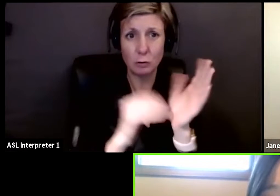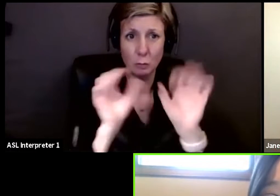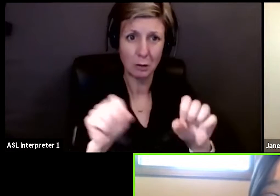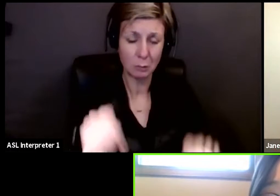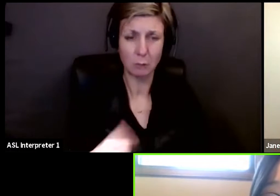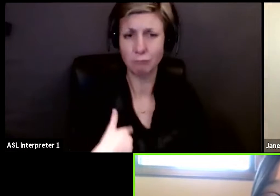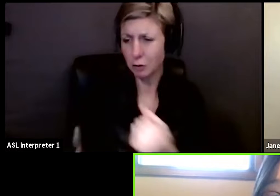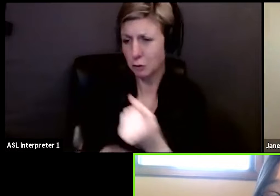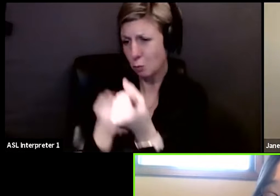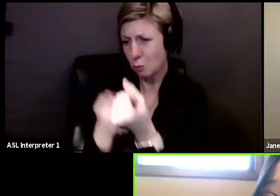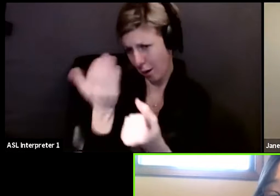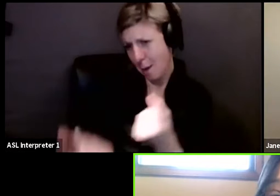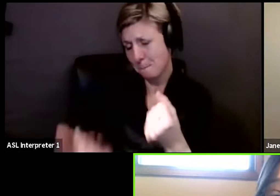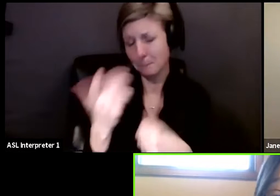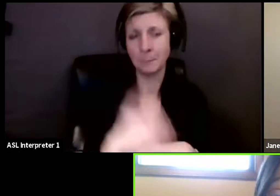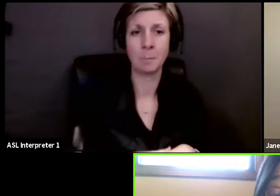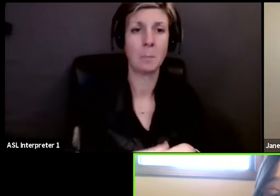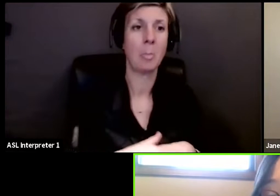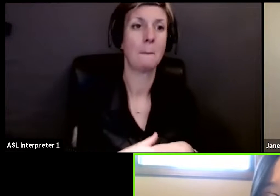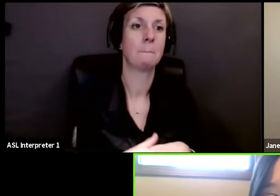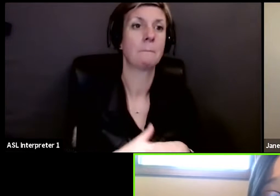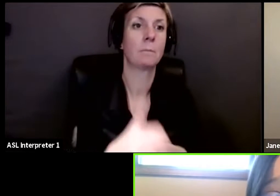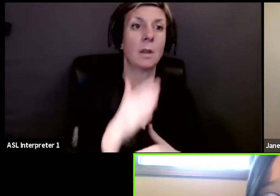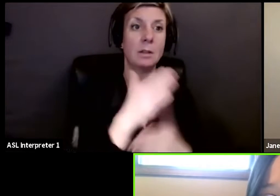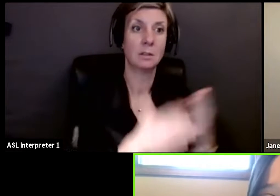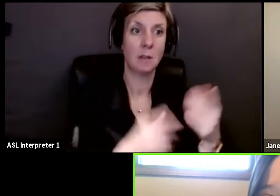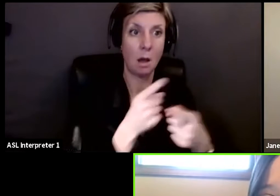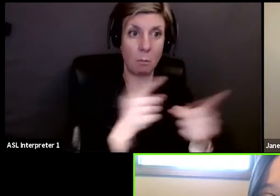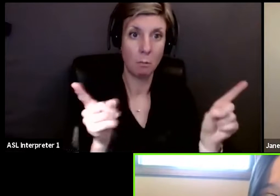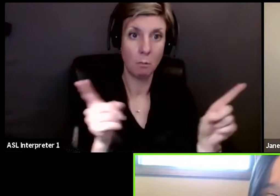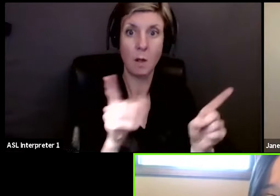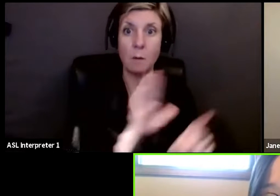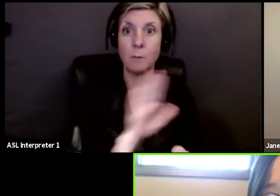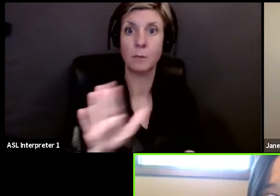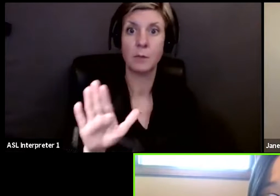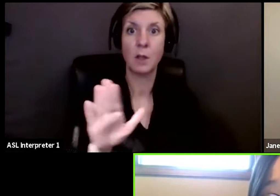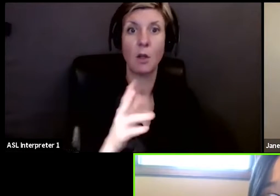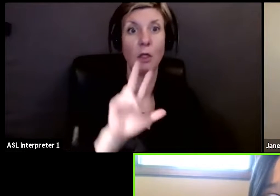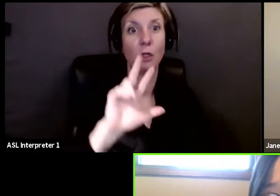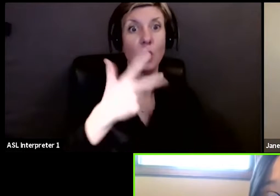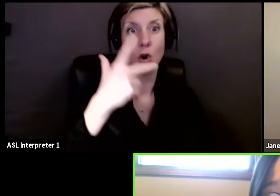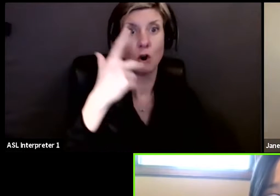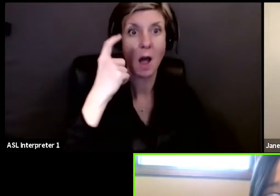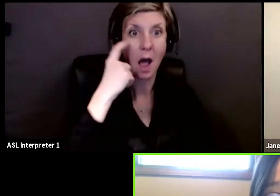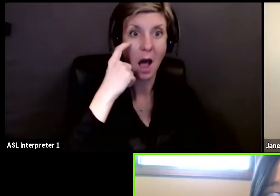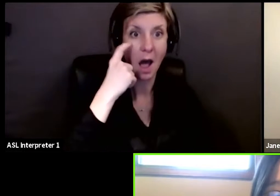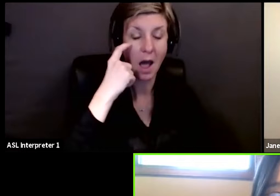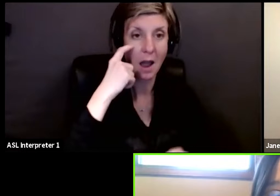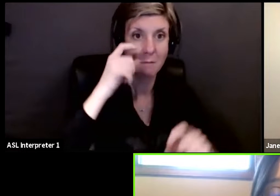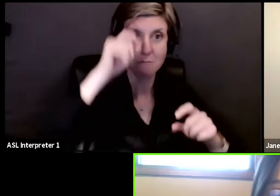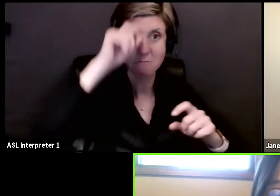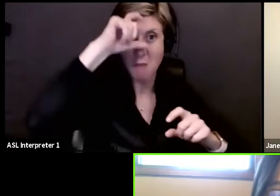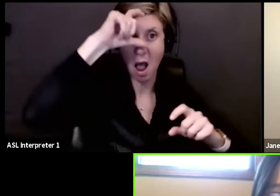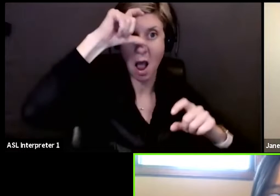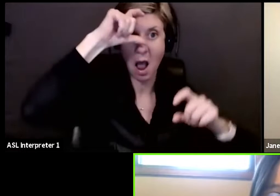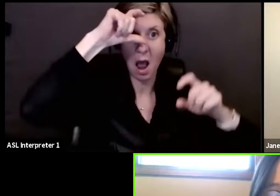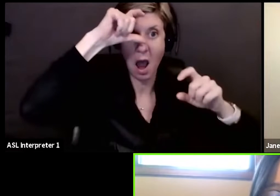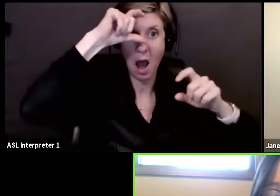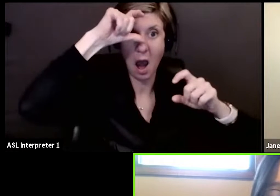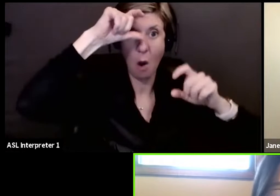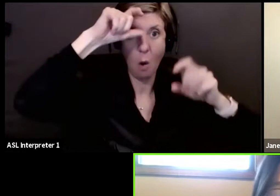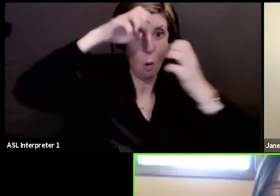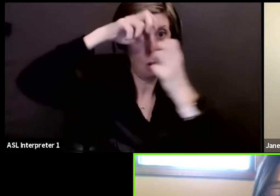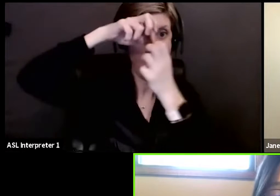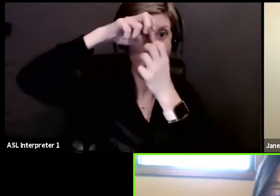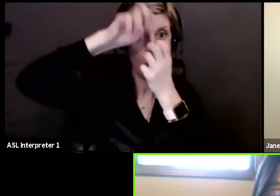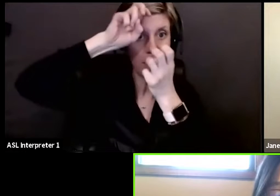Some of these people in here have their third eye taped wide open, all their other eyes taped shut, and allegedly I have 4 rights. And why